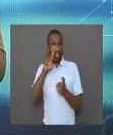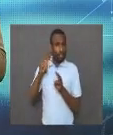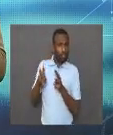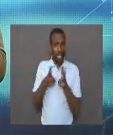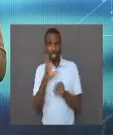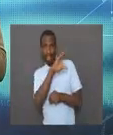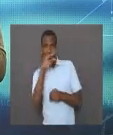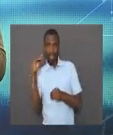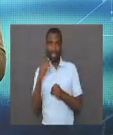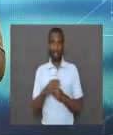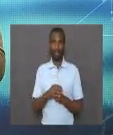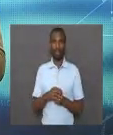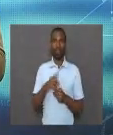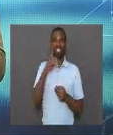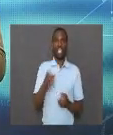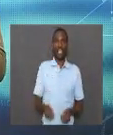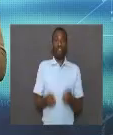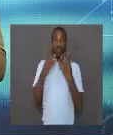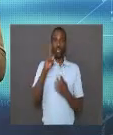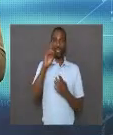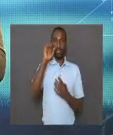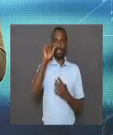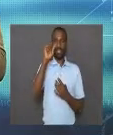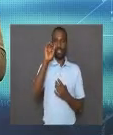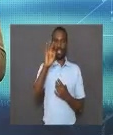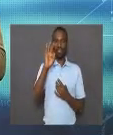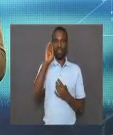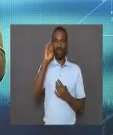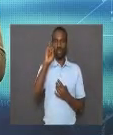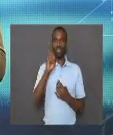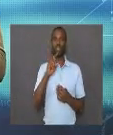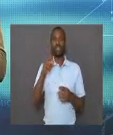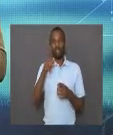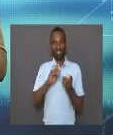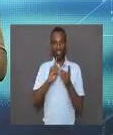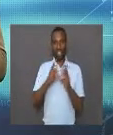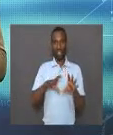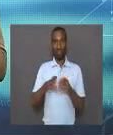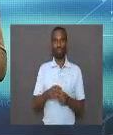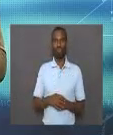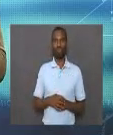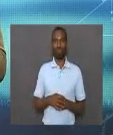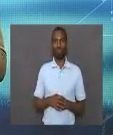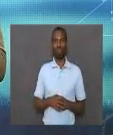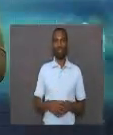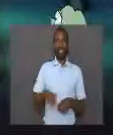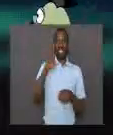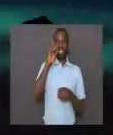and diffusion. Provide 3 examples of